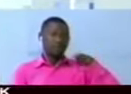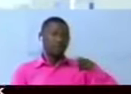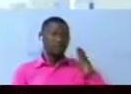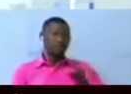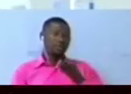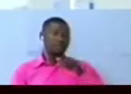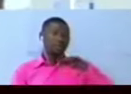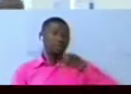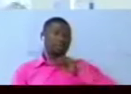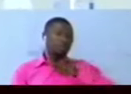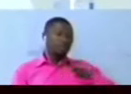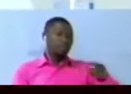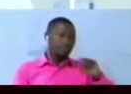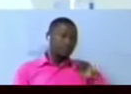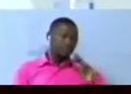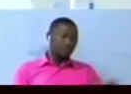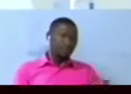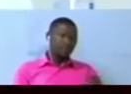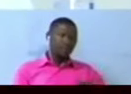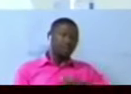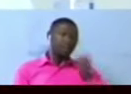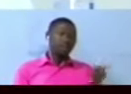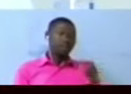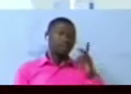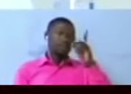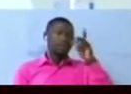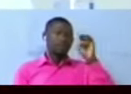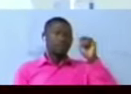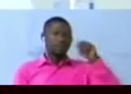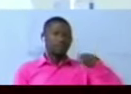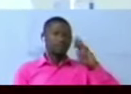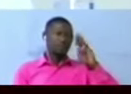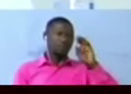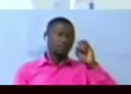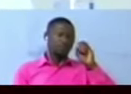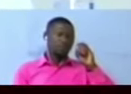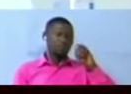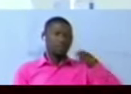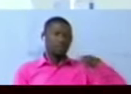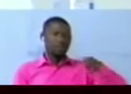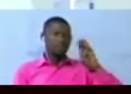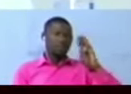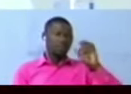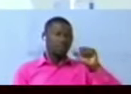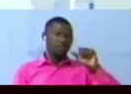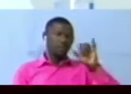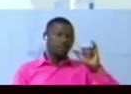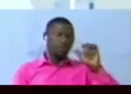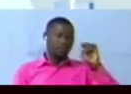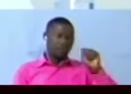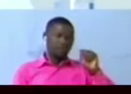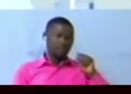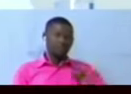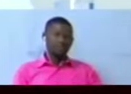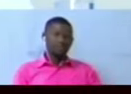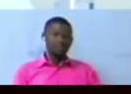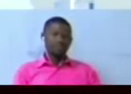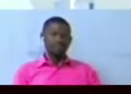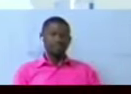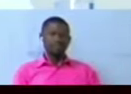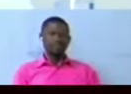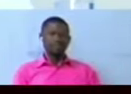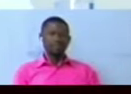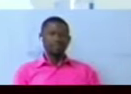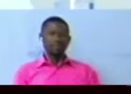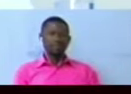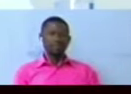Said the Wanga Yoshiga now, the Nino and poor Aresla, Lamin Man at Dembom by Bokanenchi. Banyo Majelsi, Lamin Man is a mole